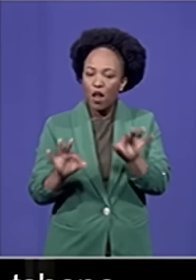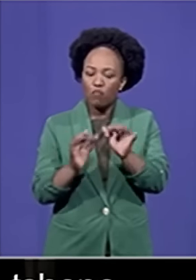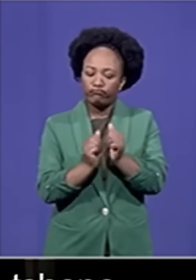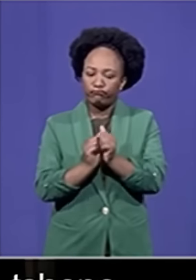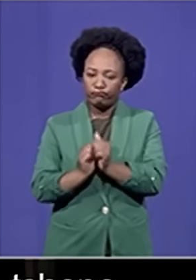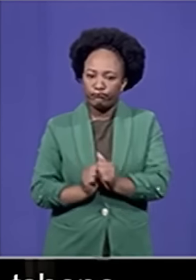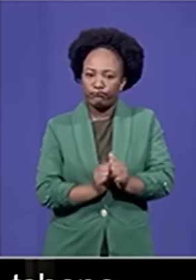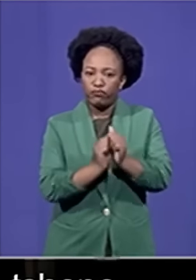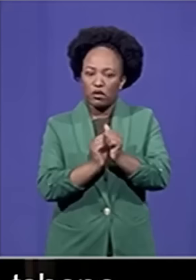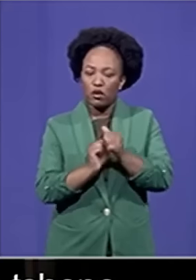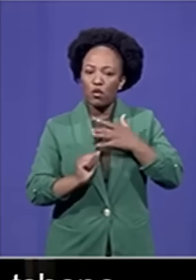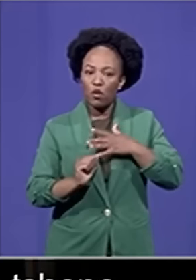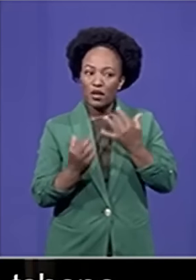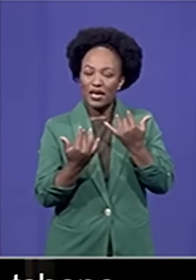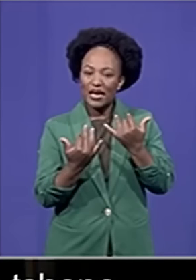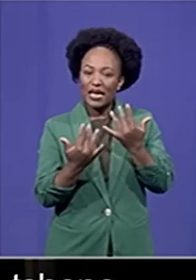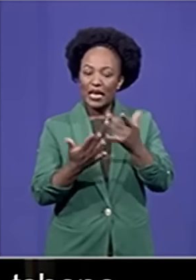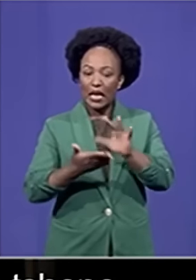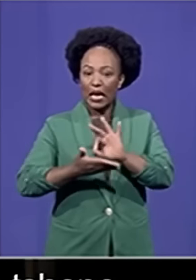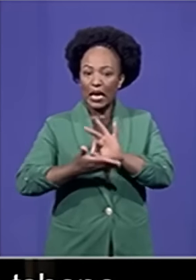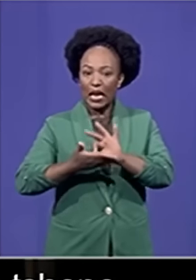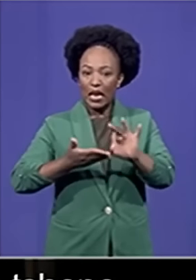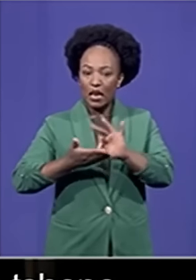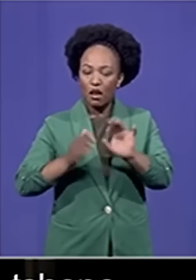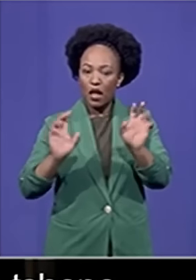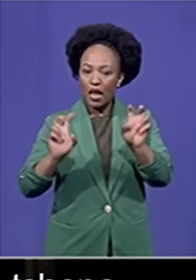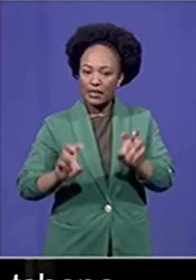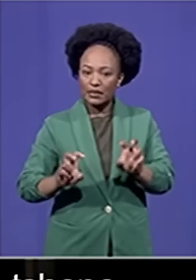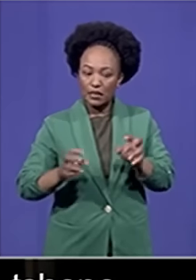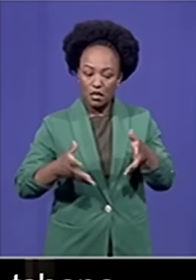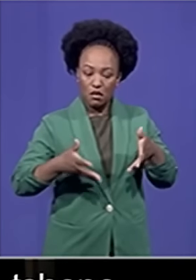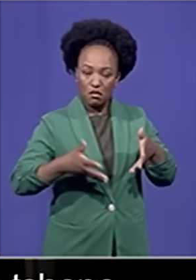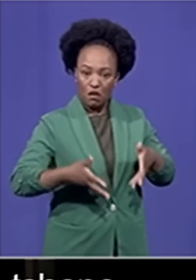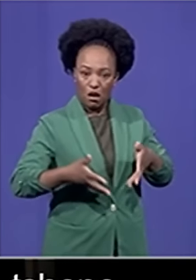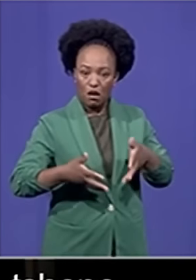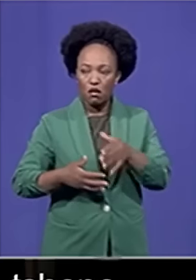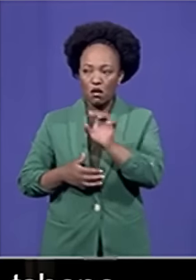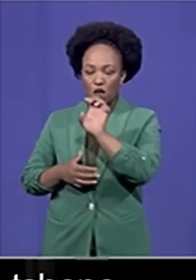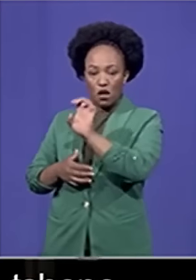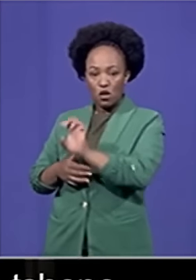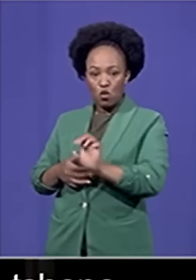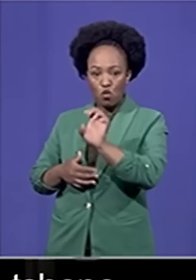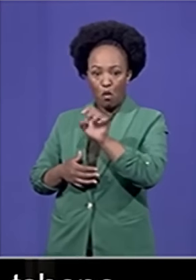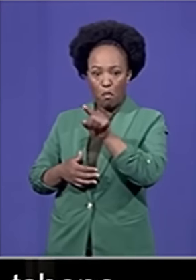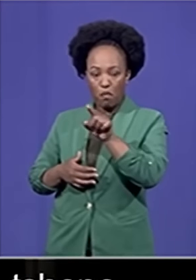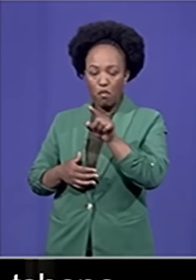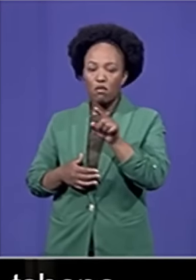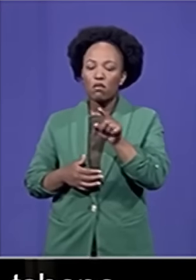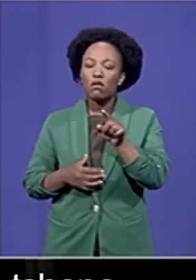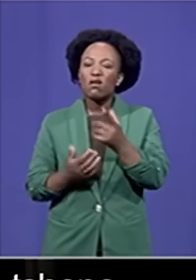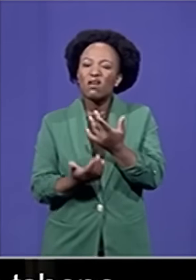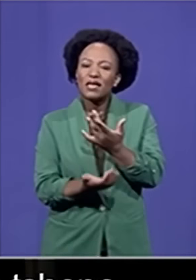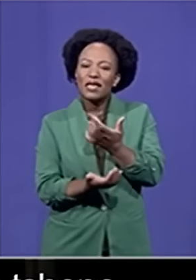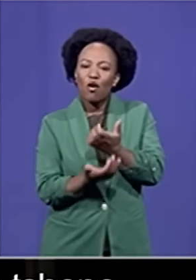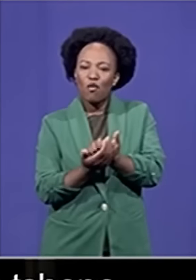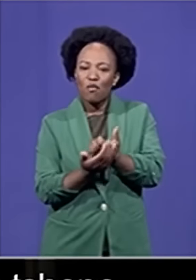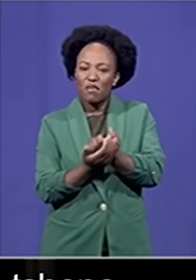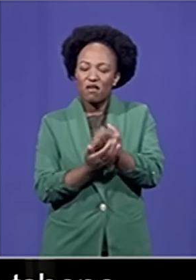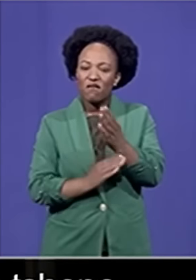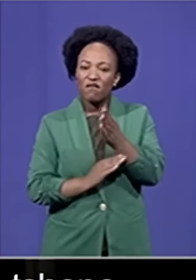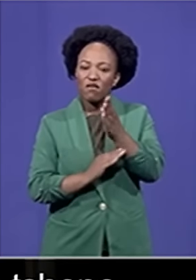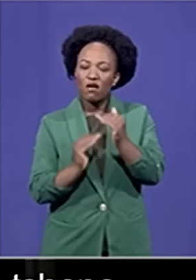power the clean energy transition both here and in Europe. So the future of our economies depends on a